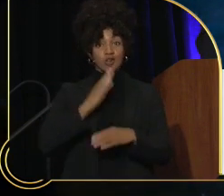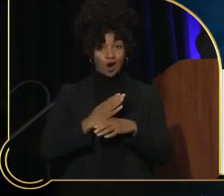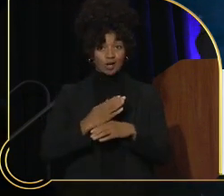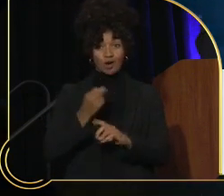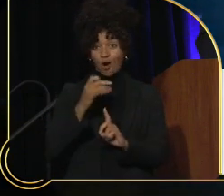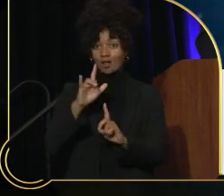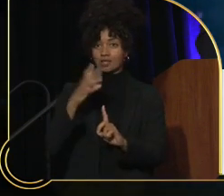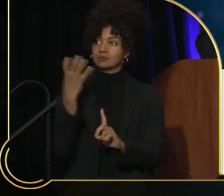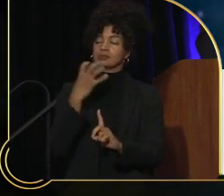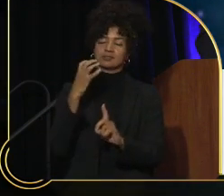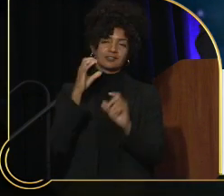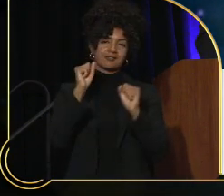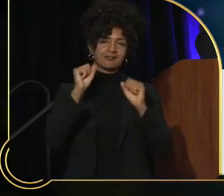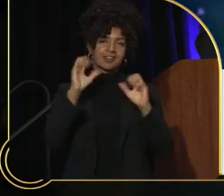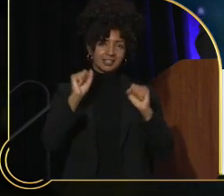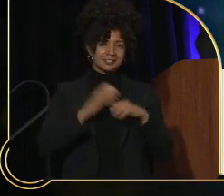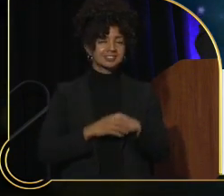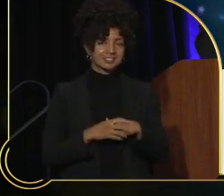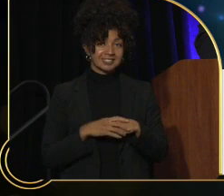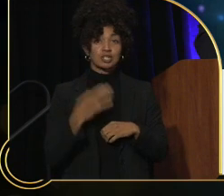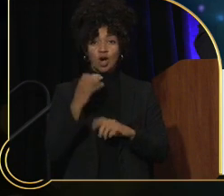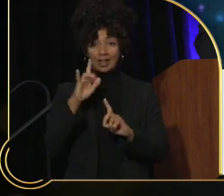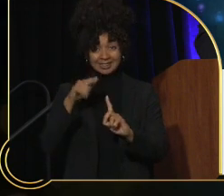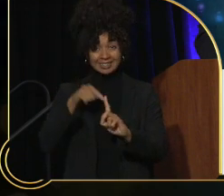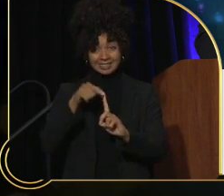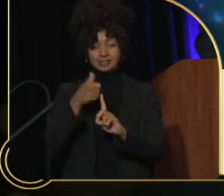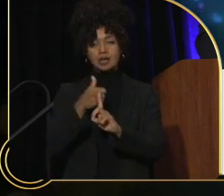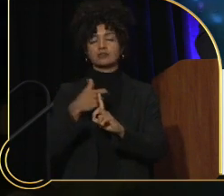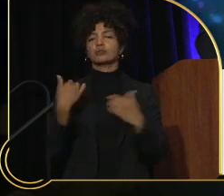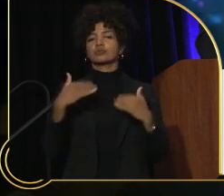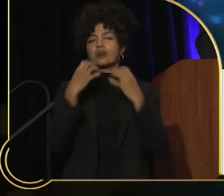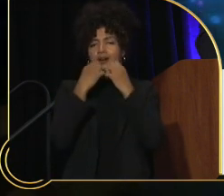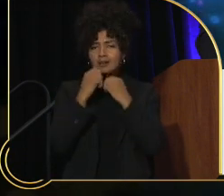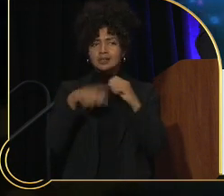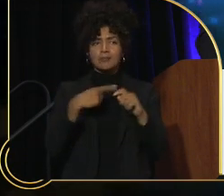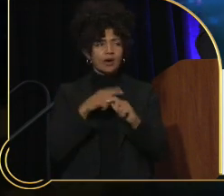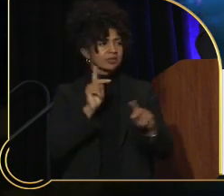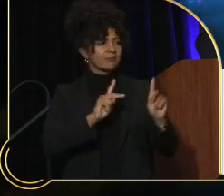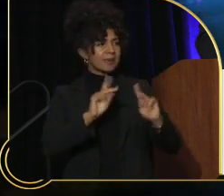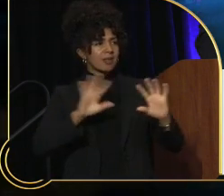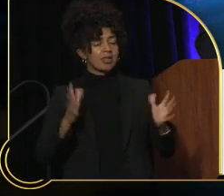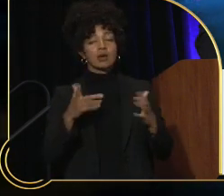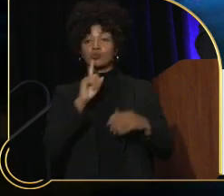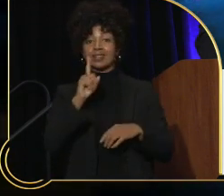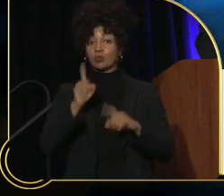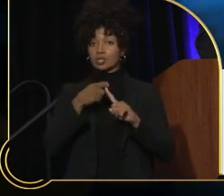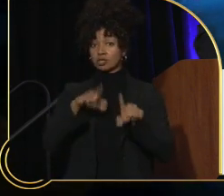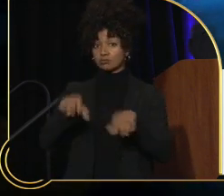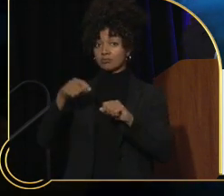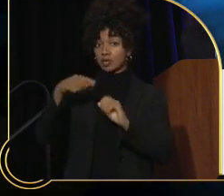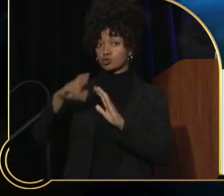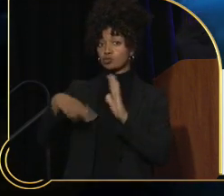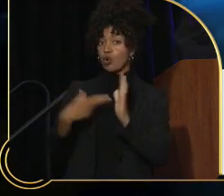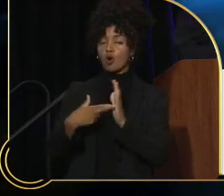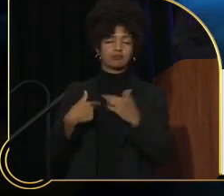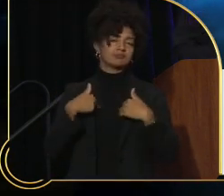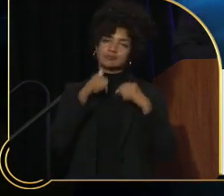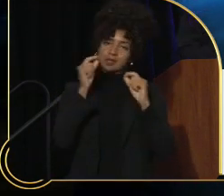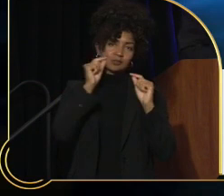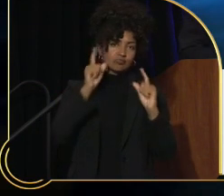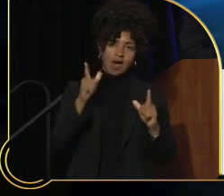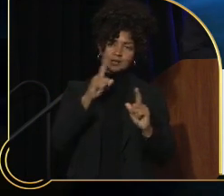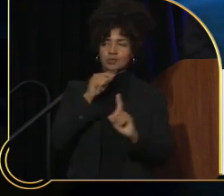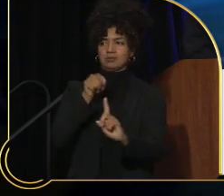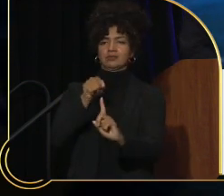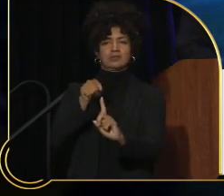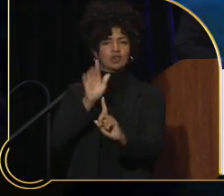O'Donnell cares about people. I was not the least bit surprised when she took this job, because this is what Holly was put on this earth